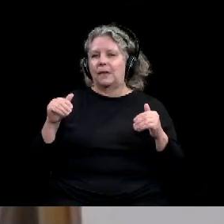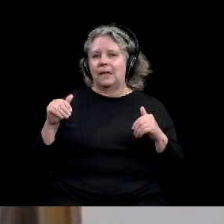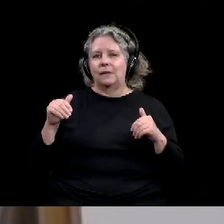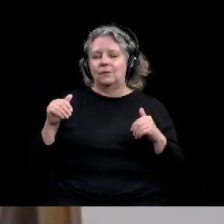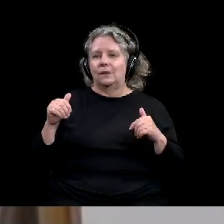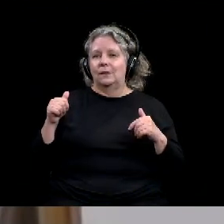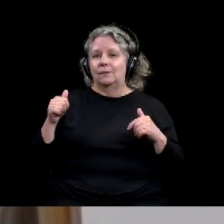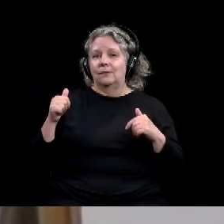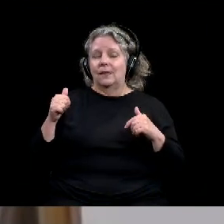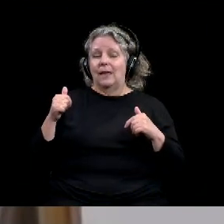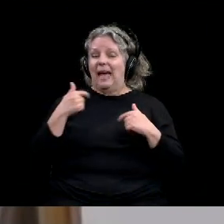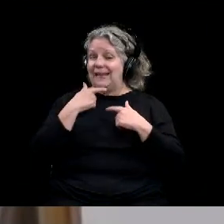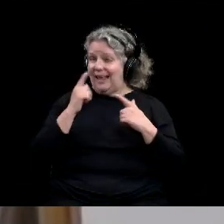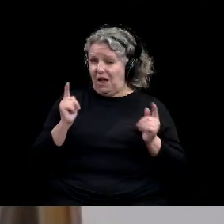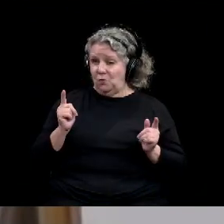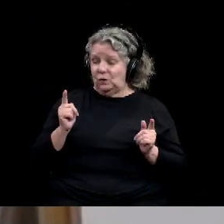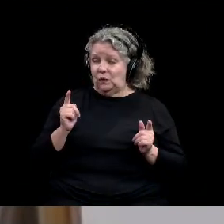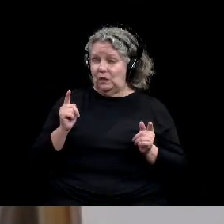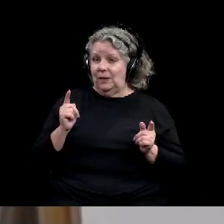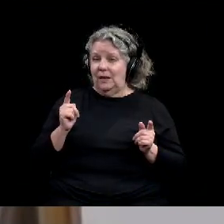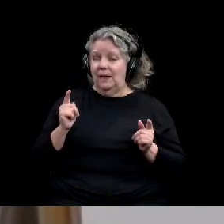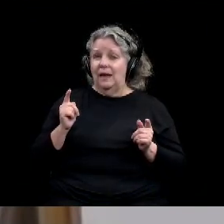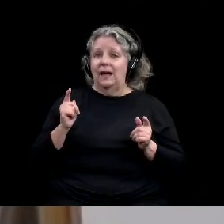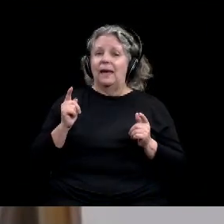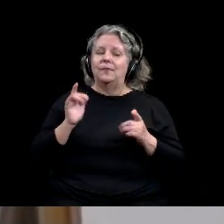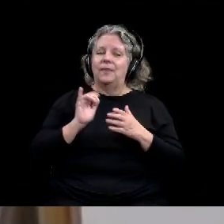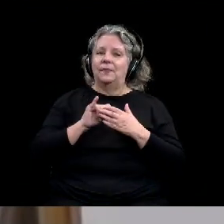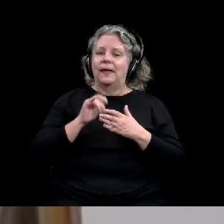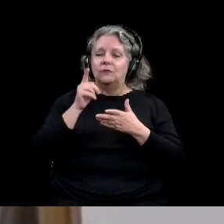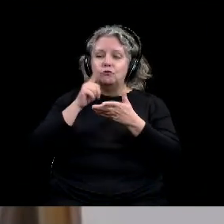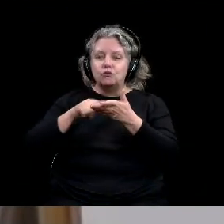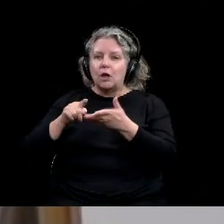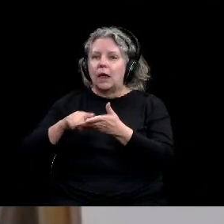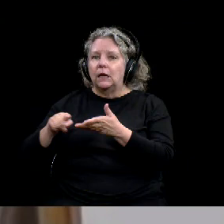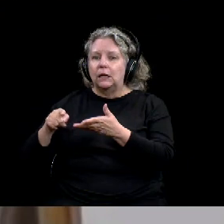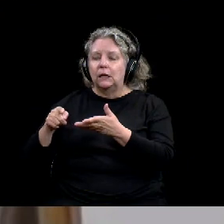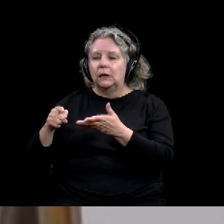McLennan County or this area, to my knowledge. And